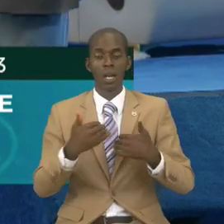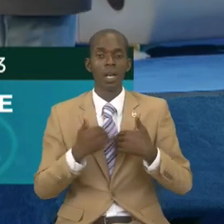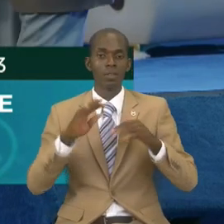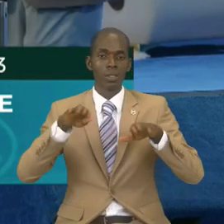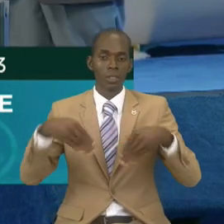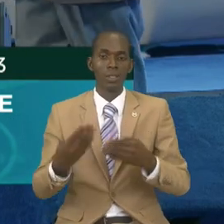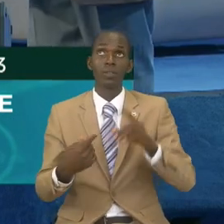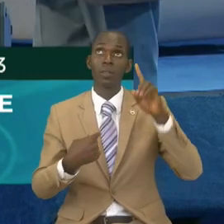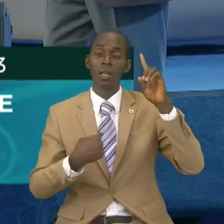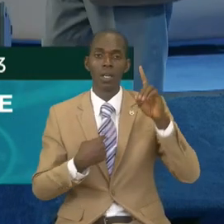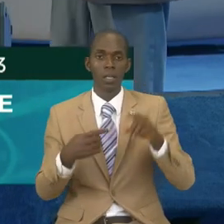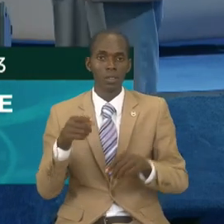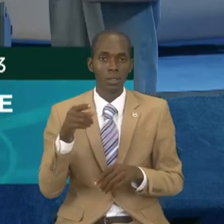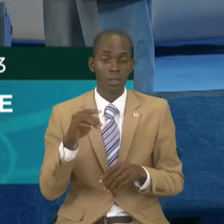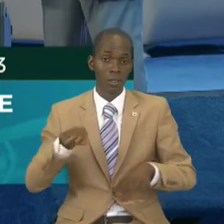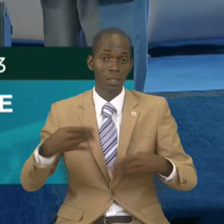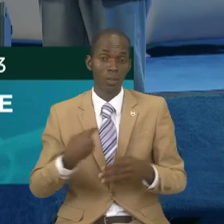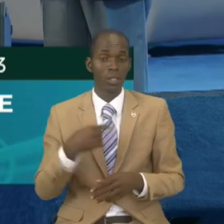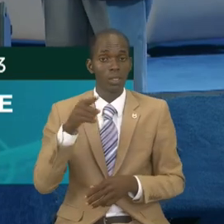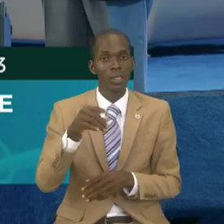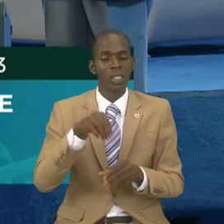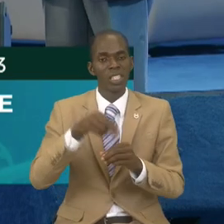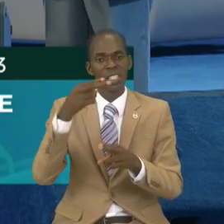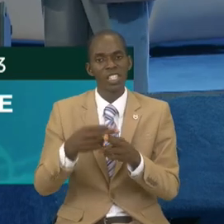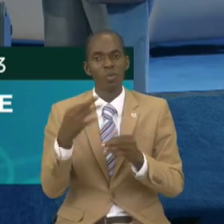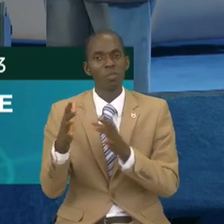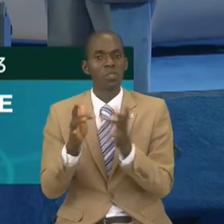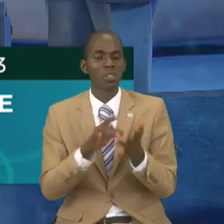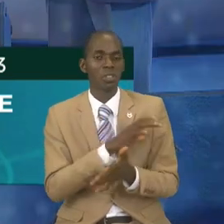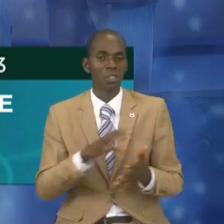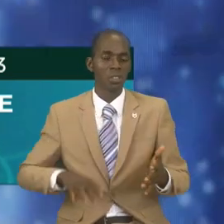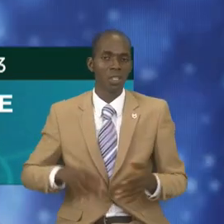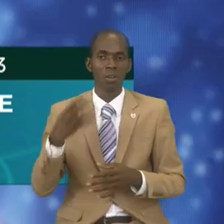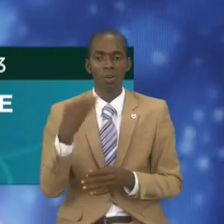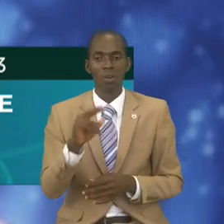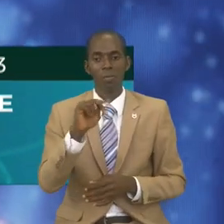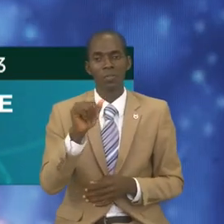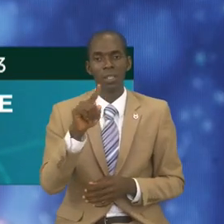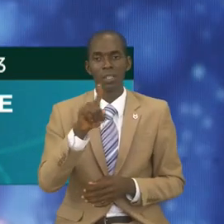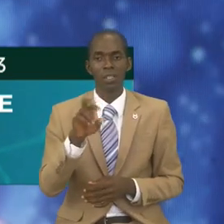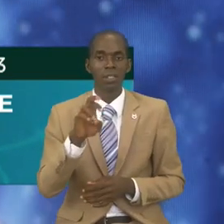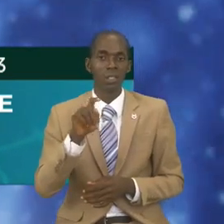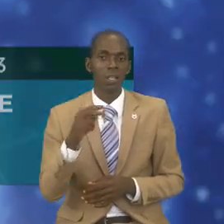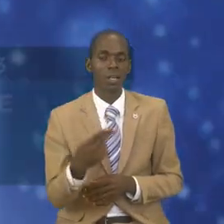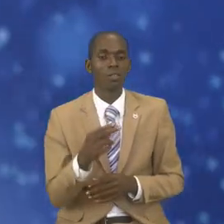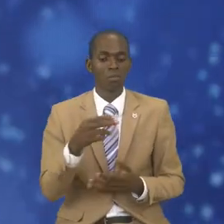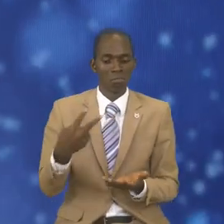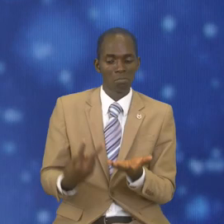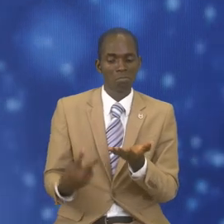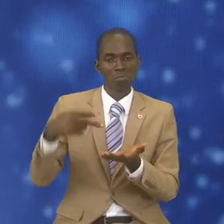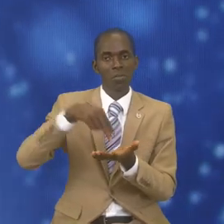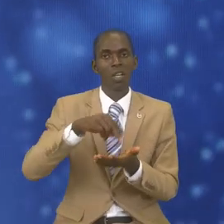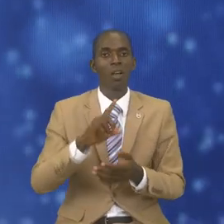the name of Jesus Christ of Nazareth, rise up and walk. Rise up and